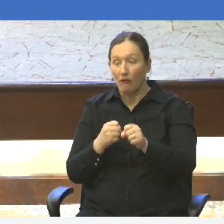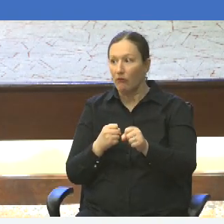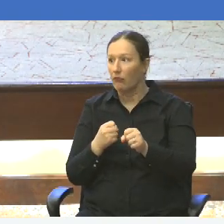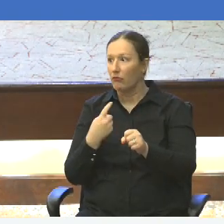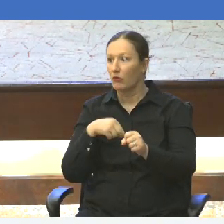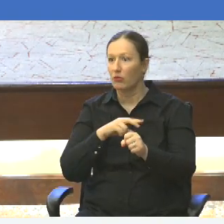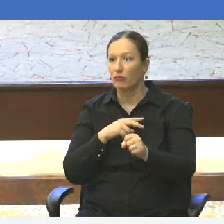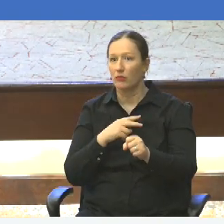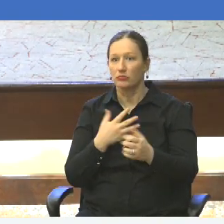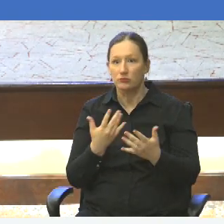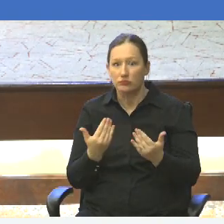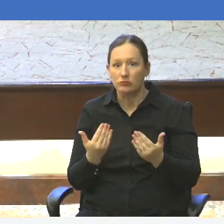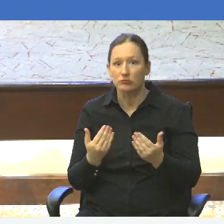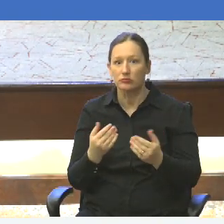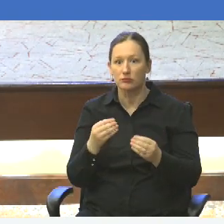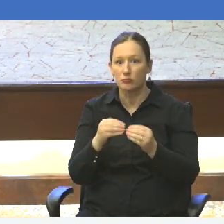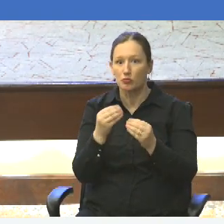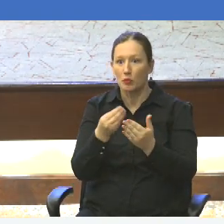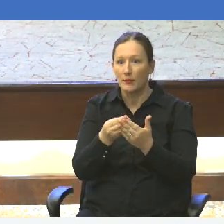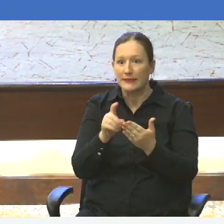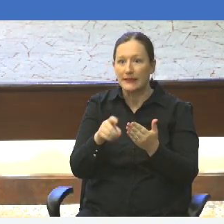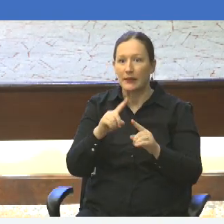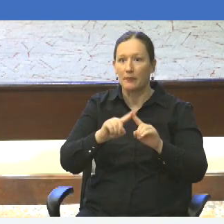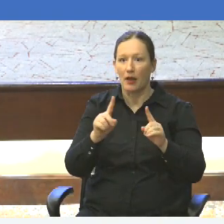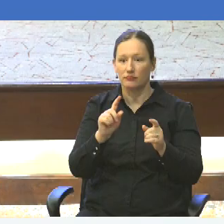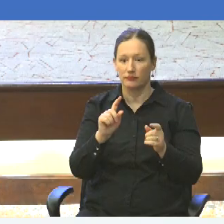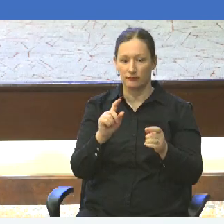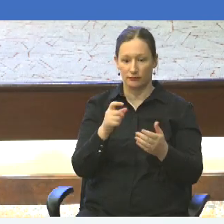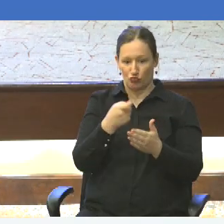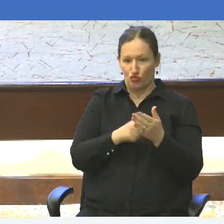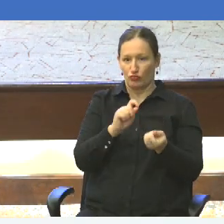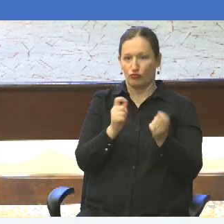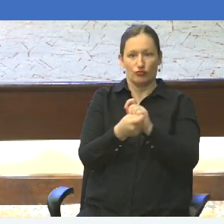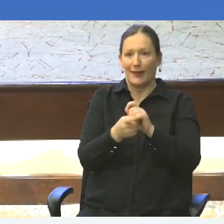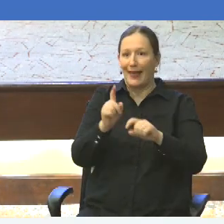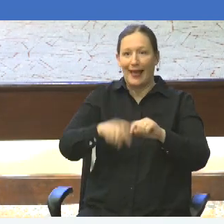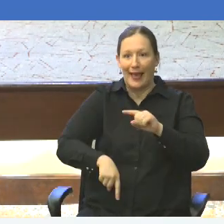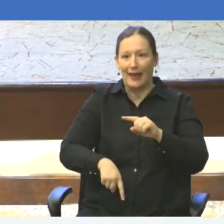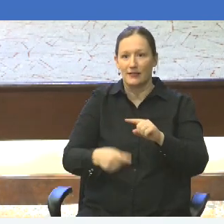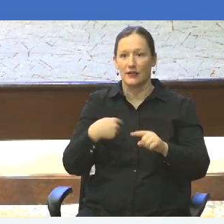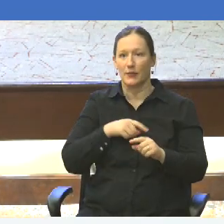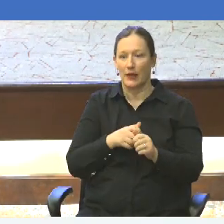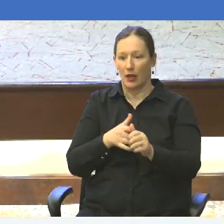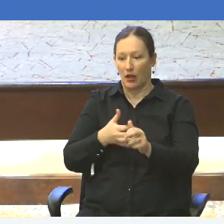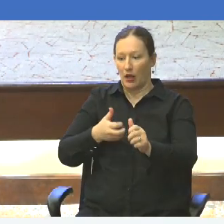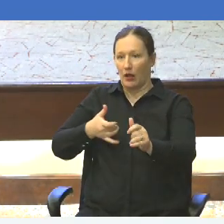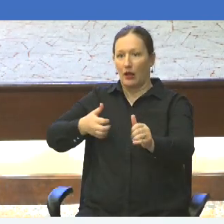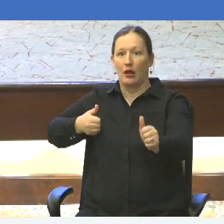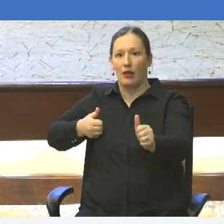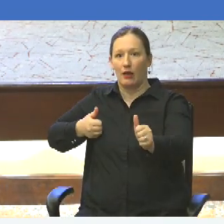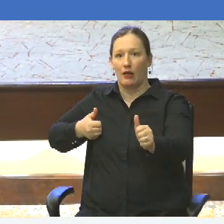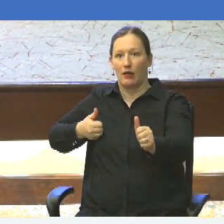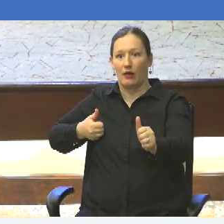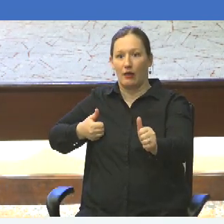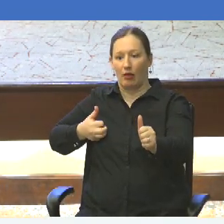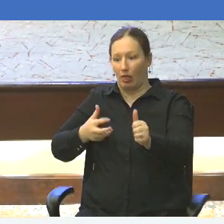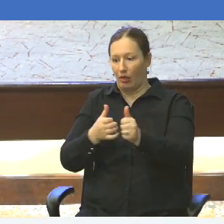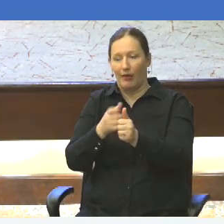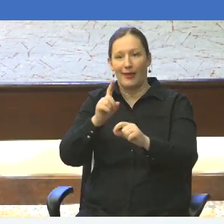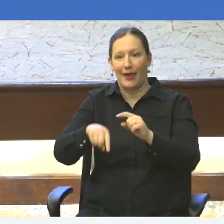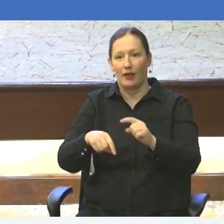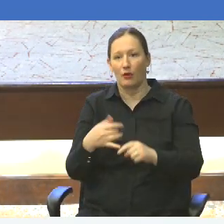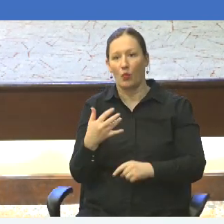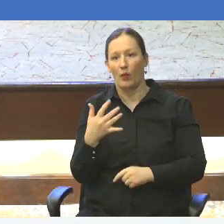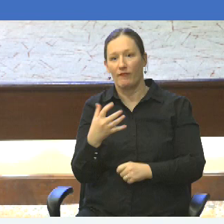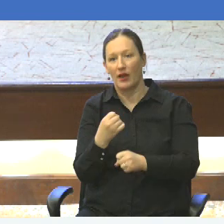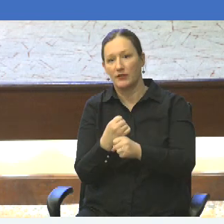current provisions and those terms of those contracts. Additionally, there are not-for-profit tenants on the airport who are paying